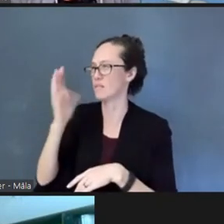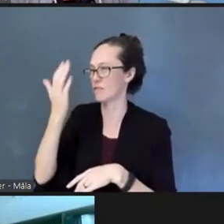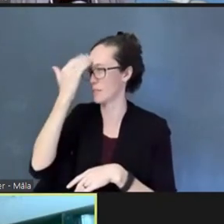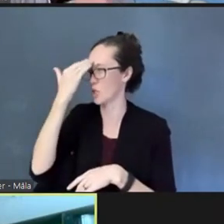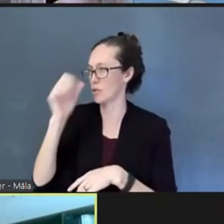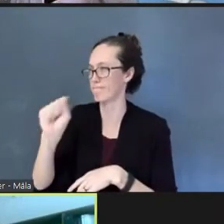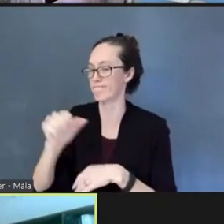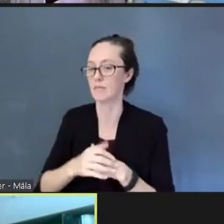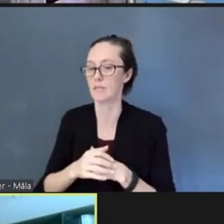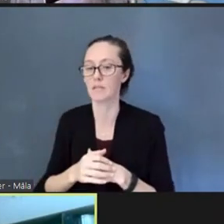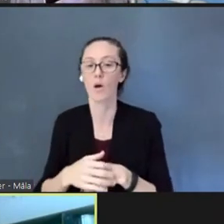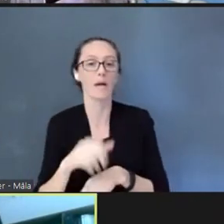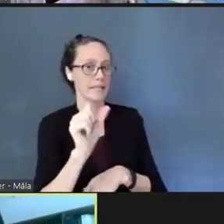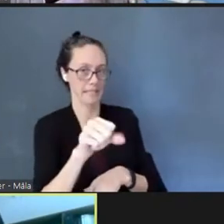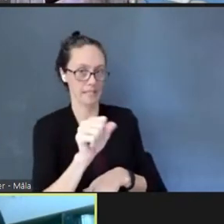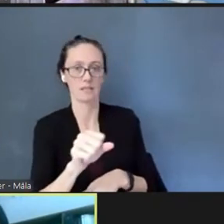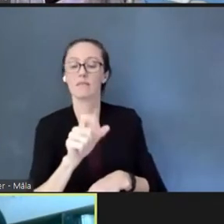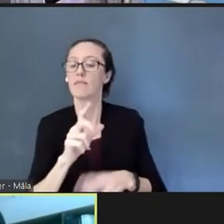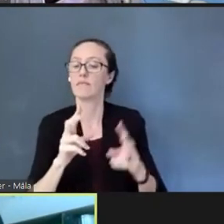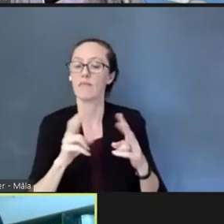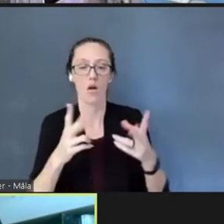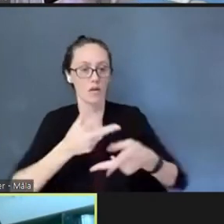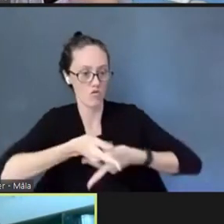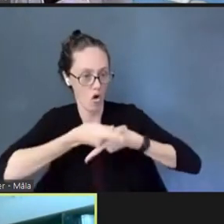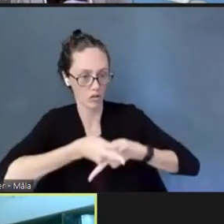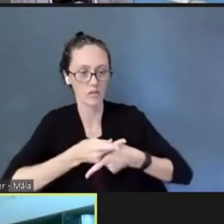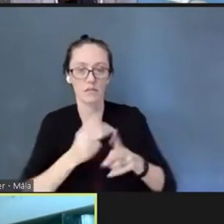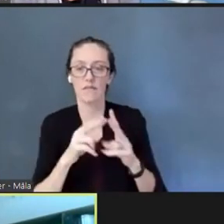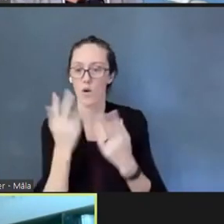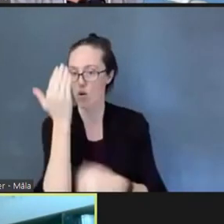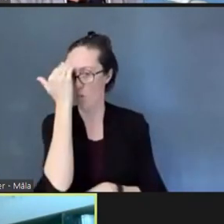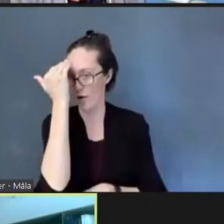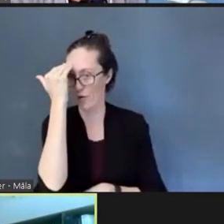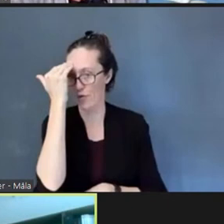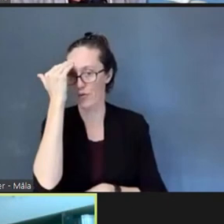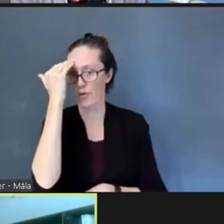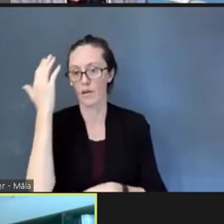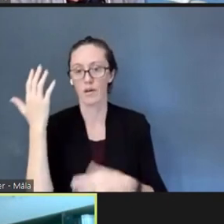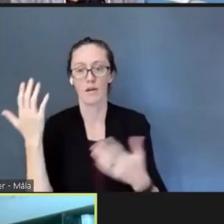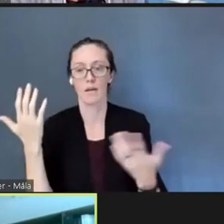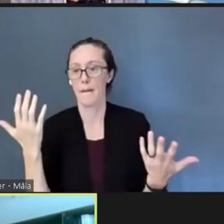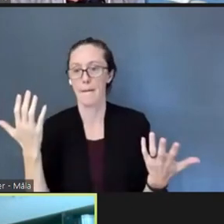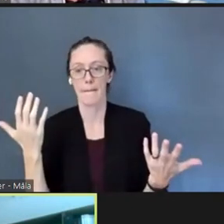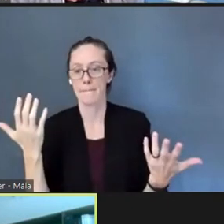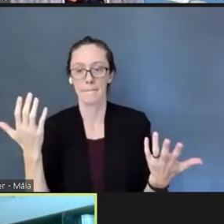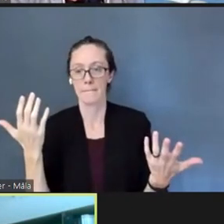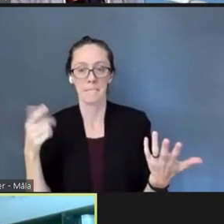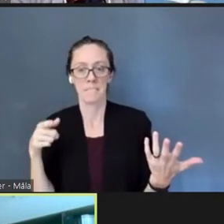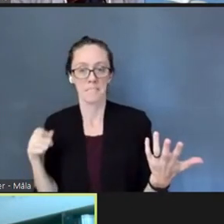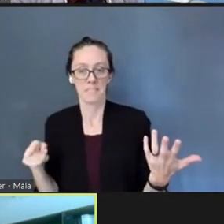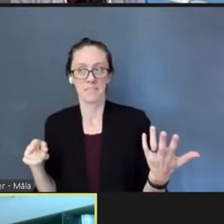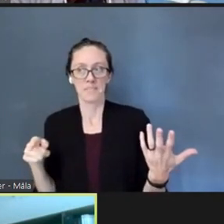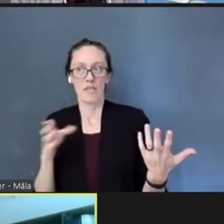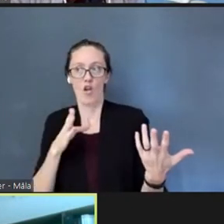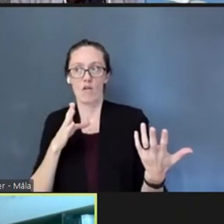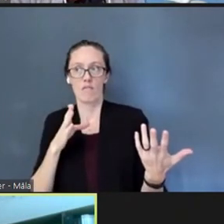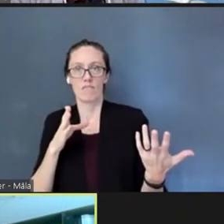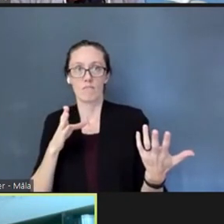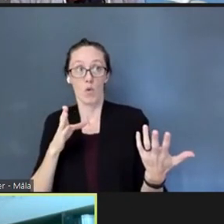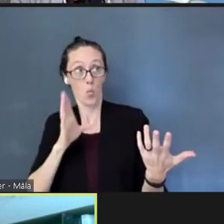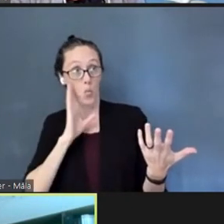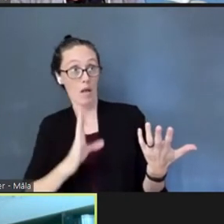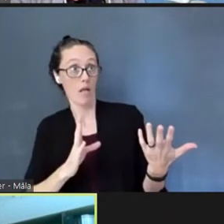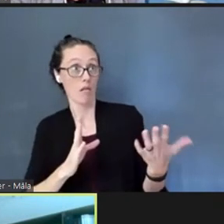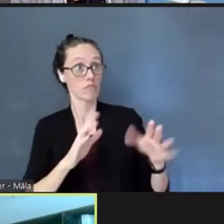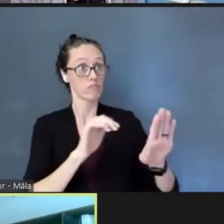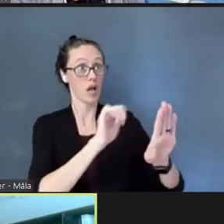Okay. So yes, they are very cautious about it. They're very aware that they're never exactly sure what's going to happen once they knock on